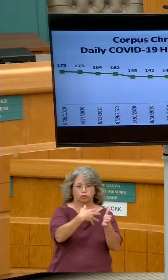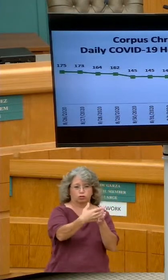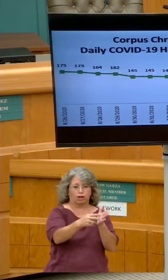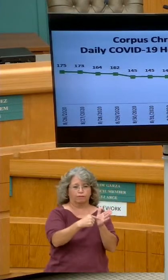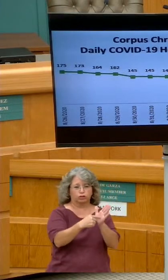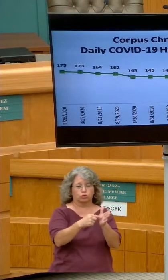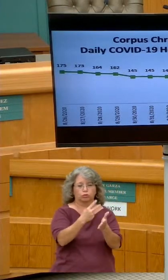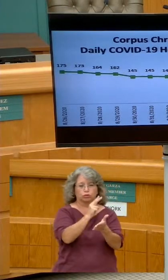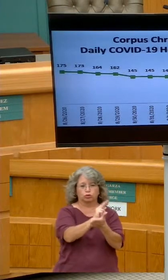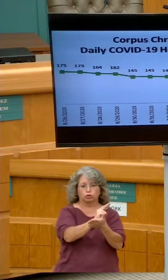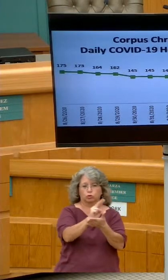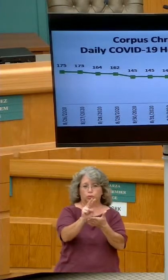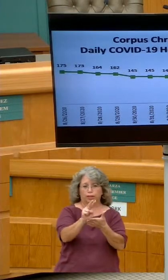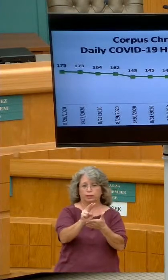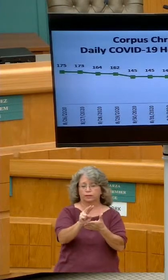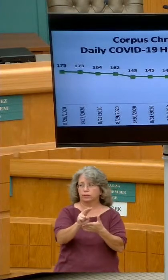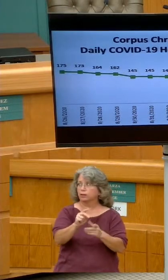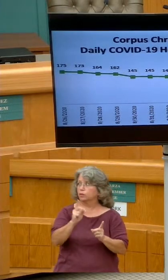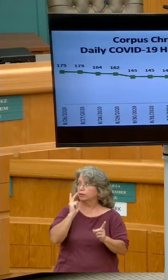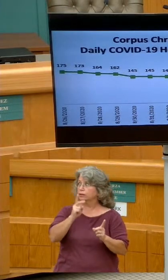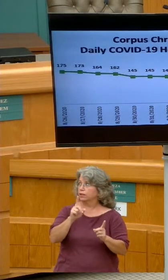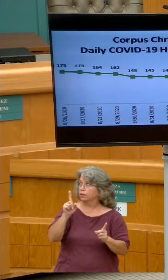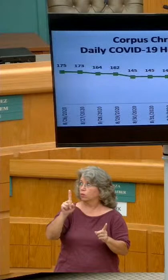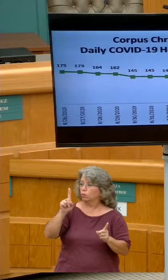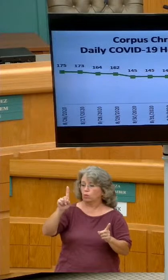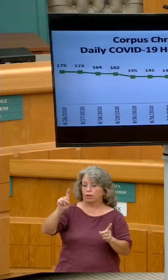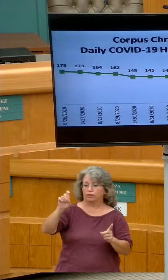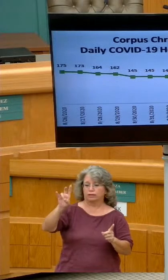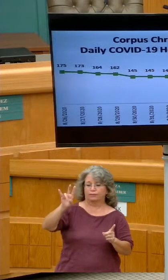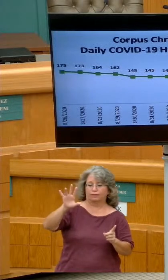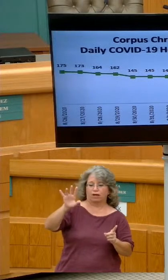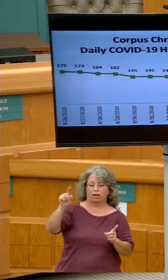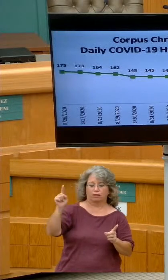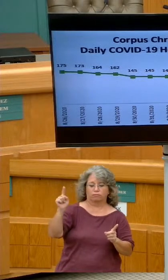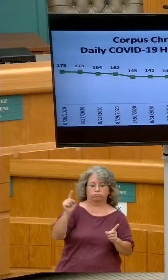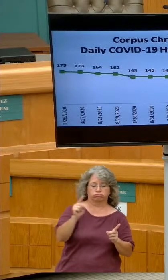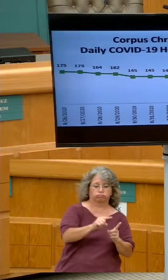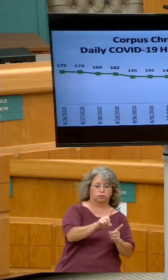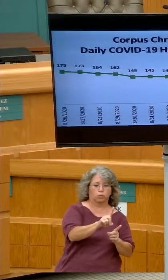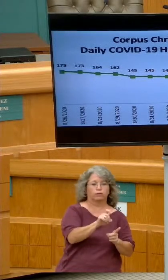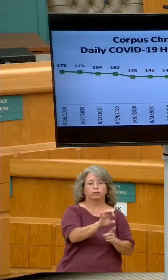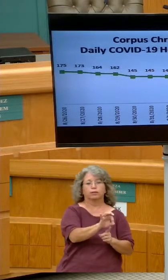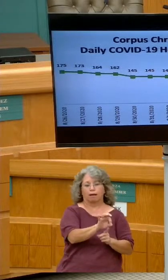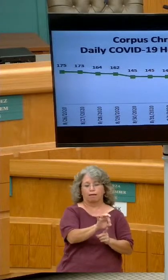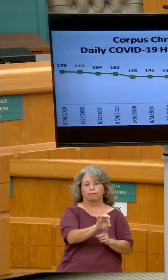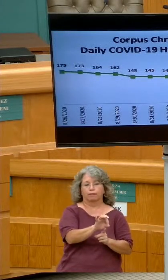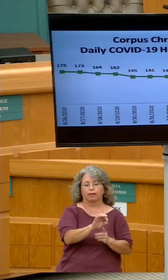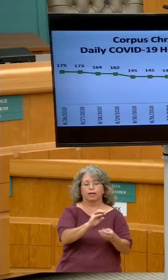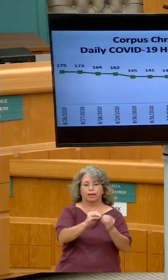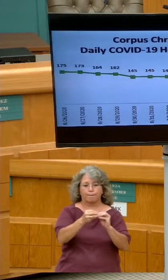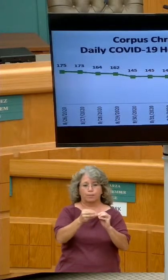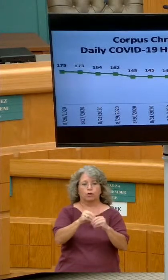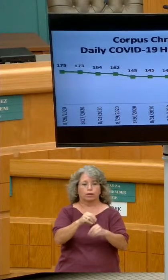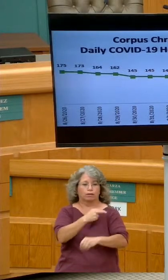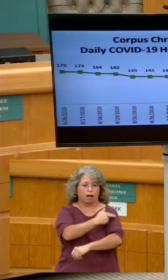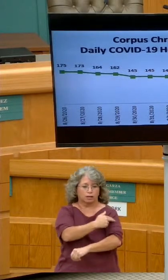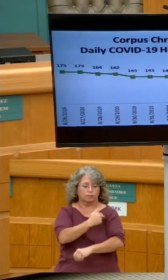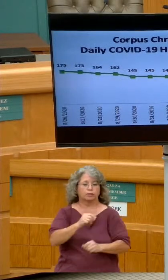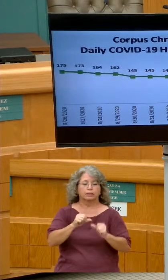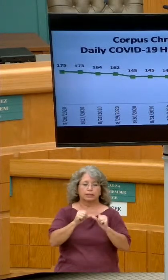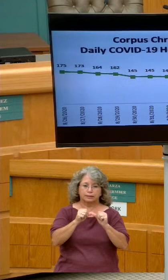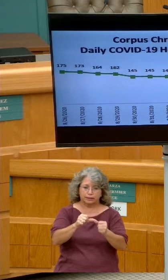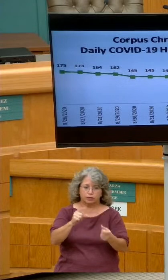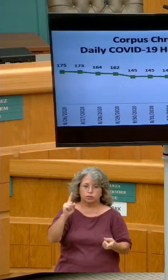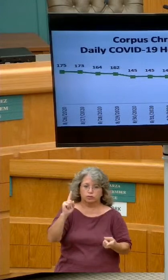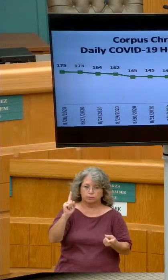from 175 to 109. So the hospitalization numbers continue to come down.